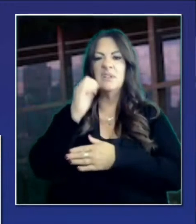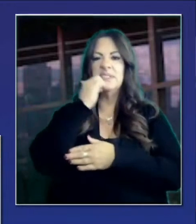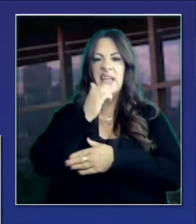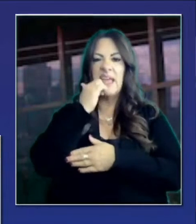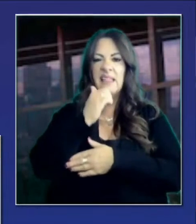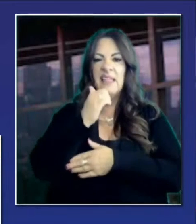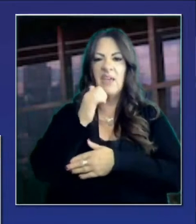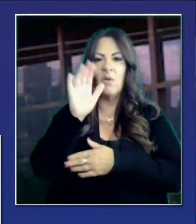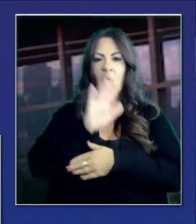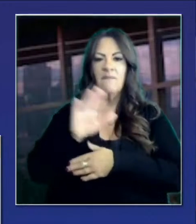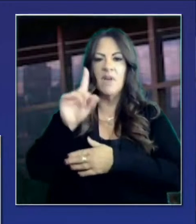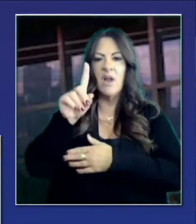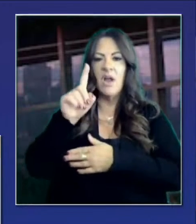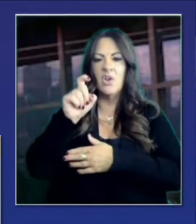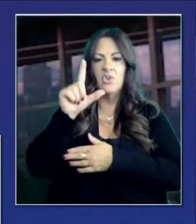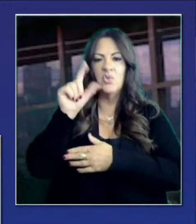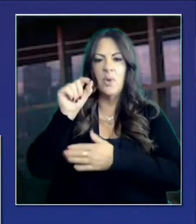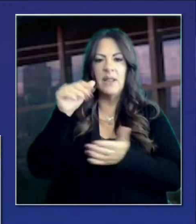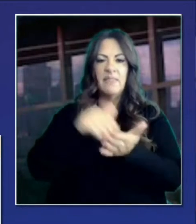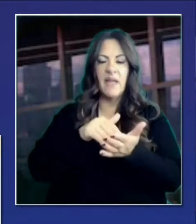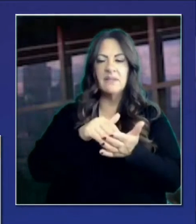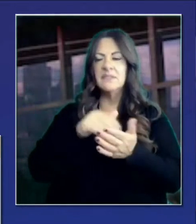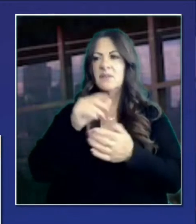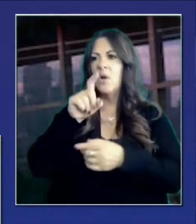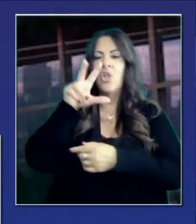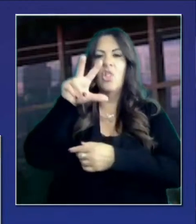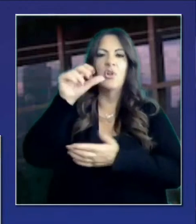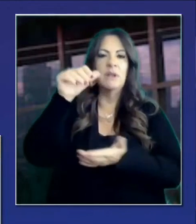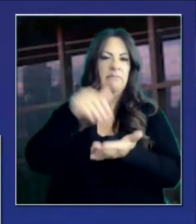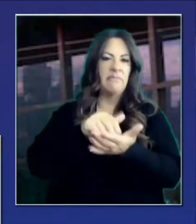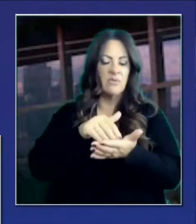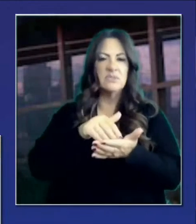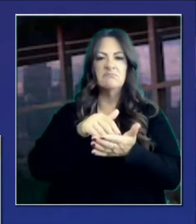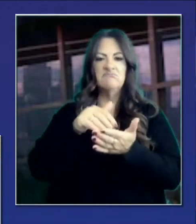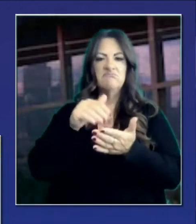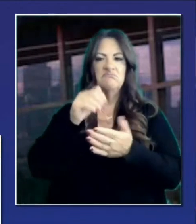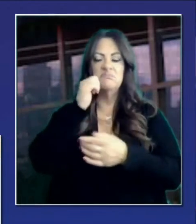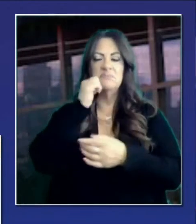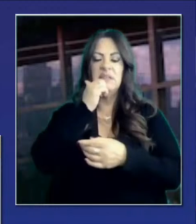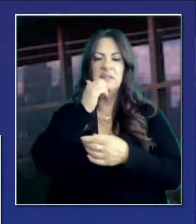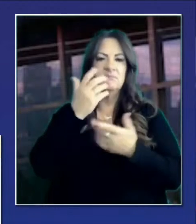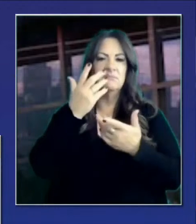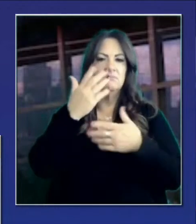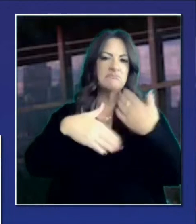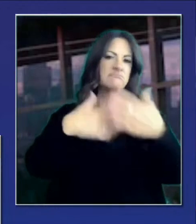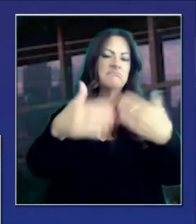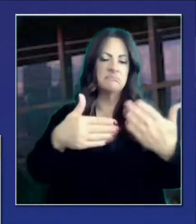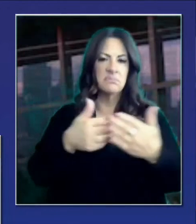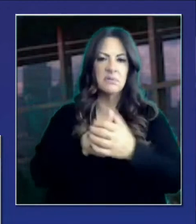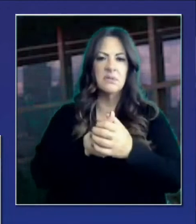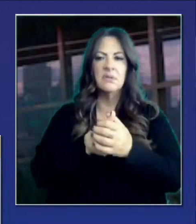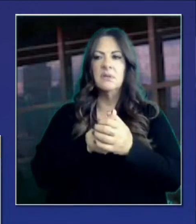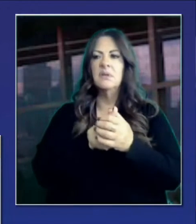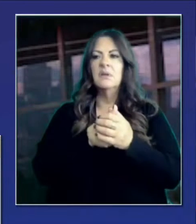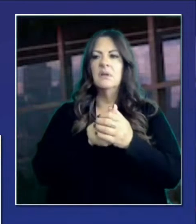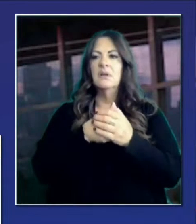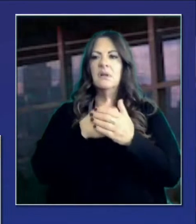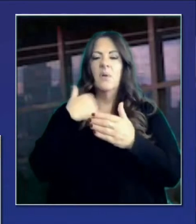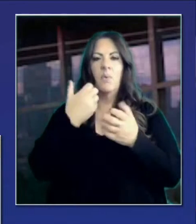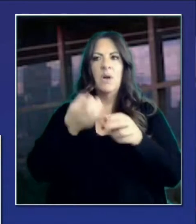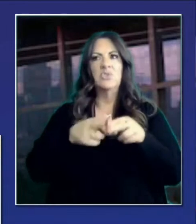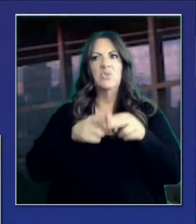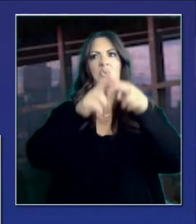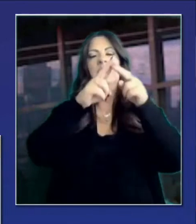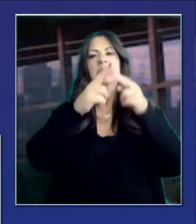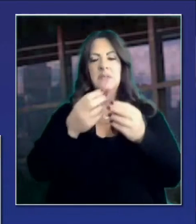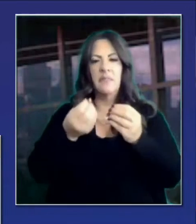weekday. We've spiked up to 130. We'll do much more than that in the next few weeks. But even if things were static, they will not be. But even if things were